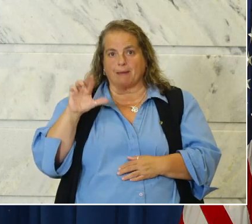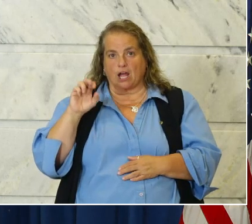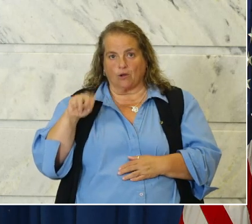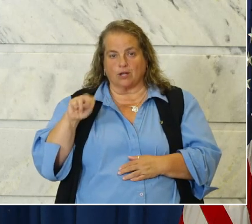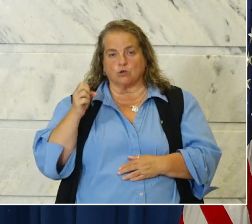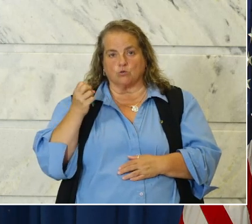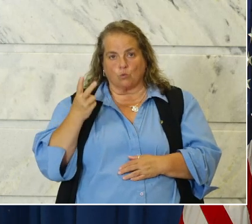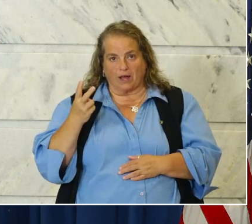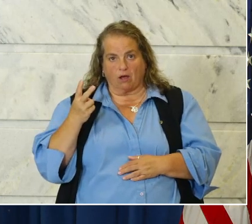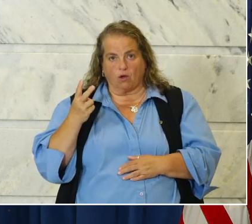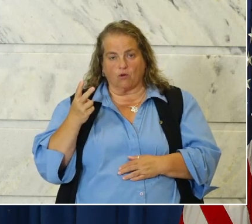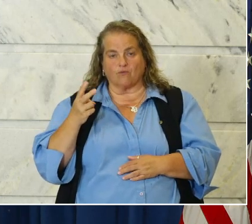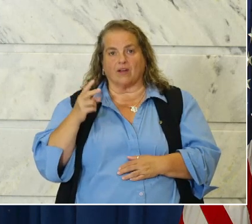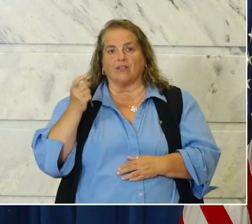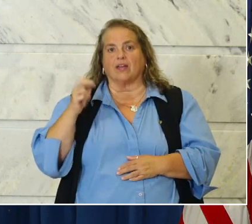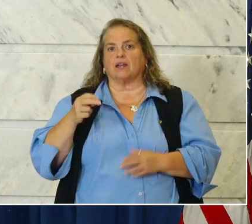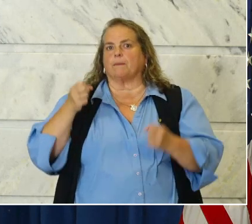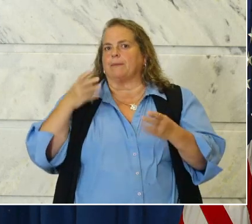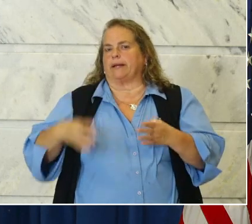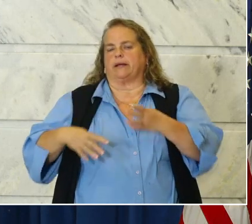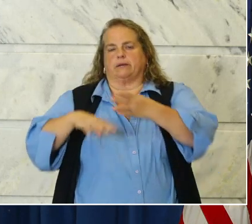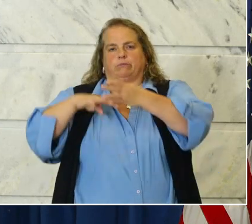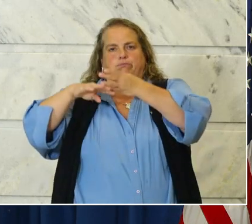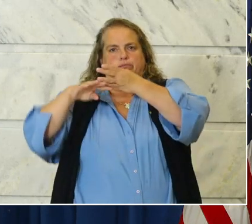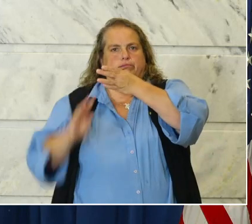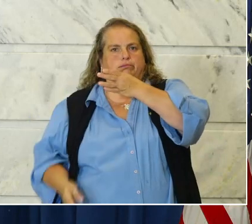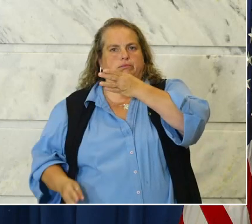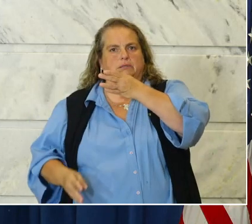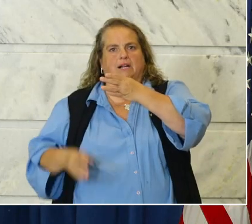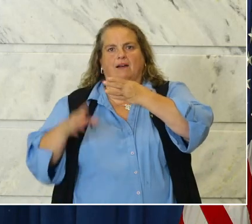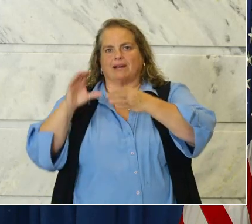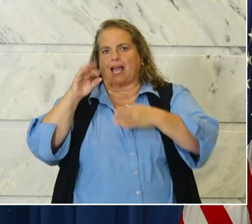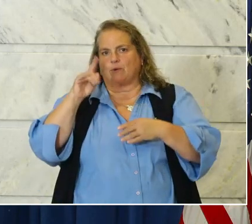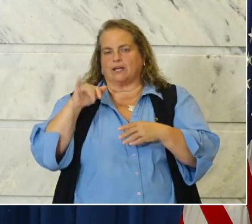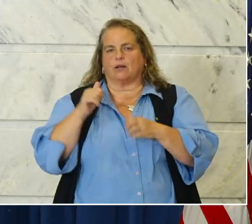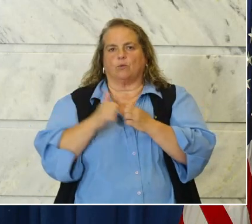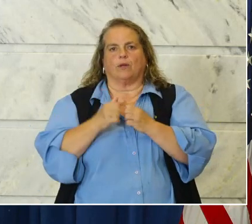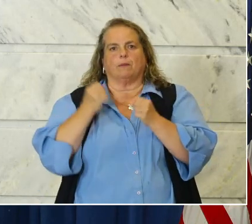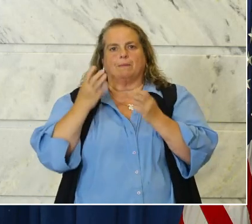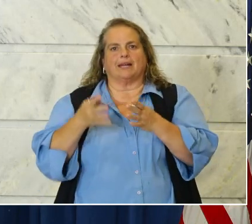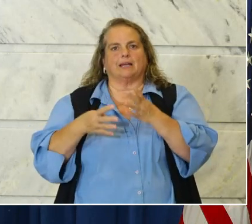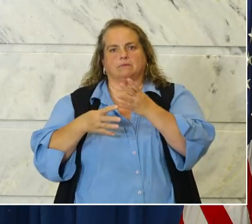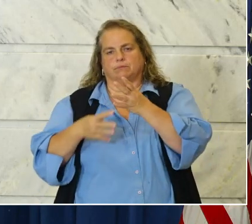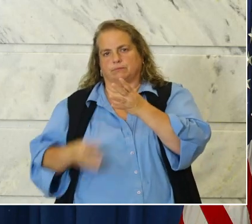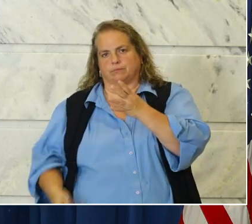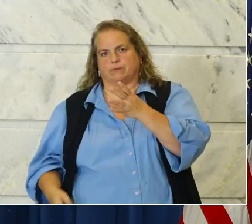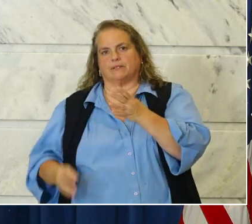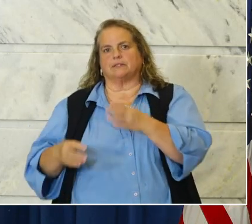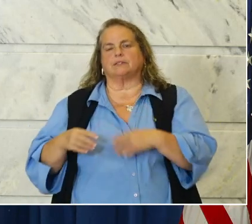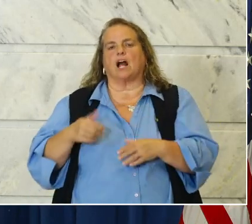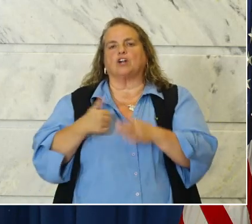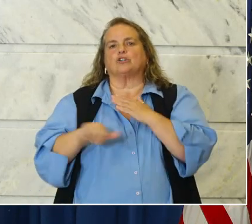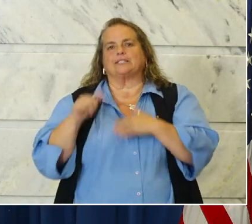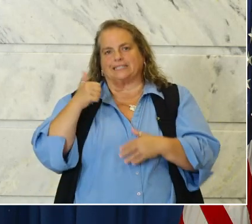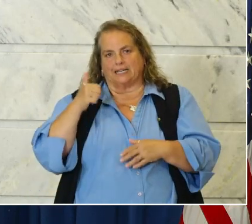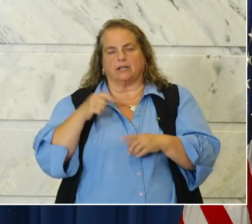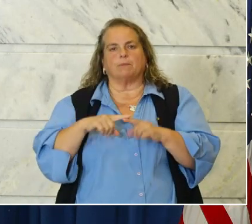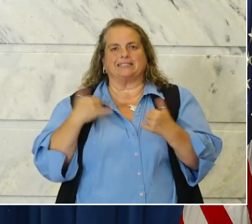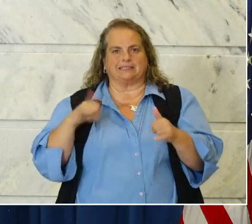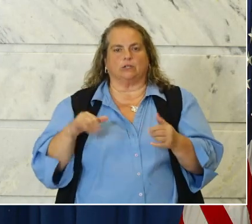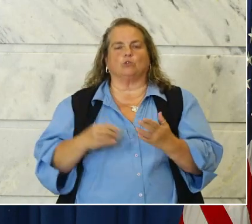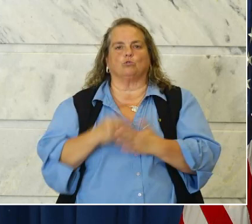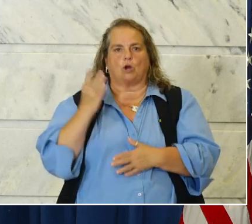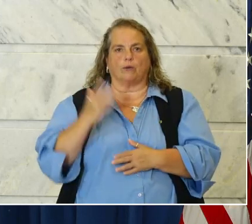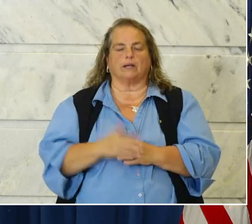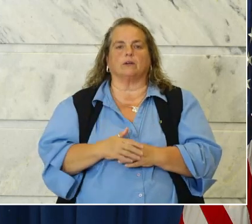County 12, and then a whole list of counties with single digits, but again, growing.